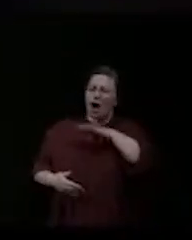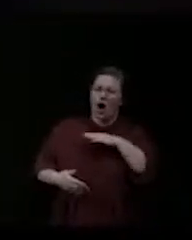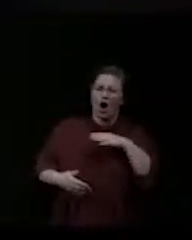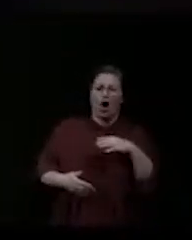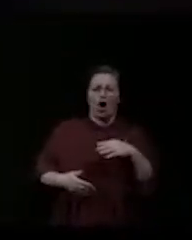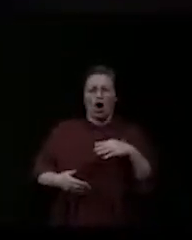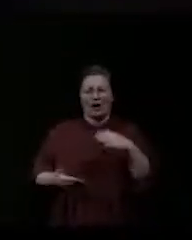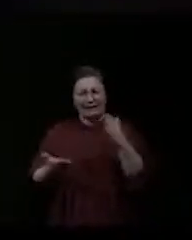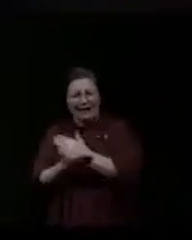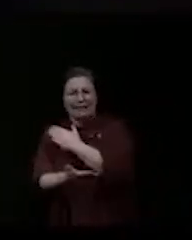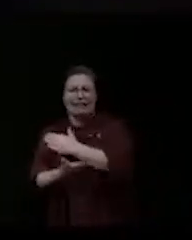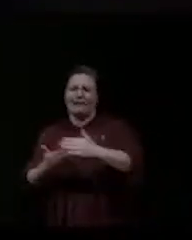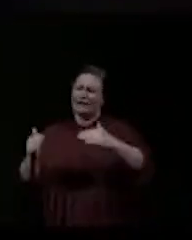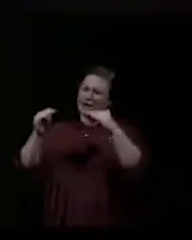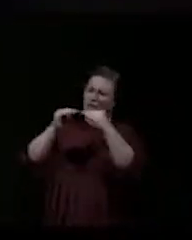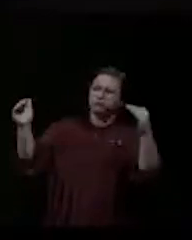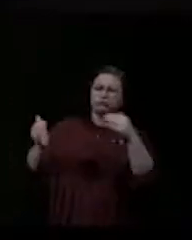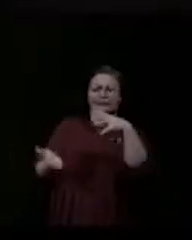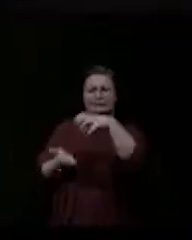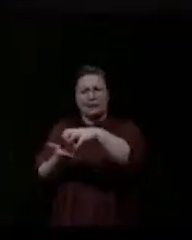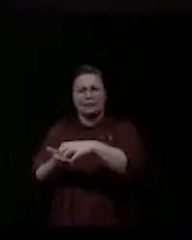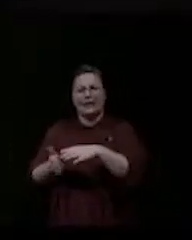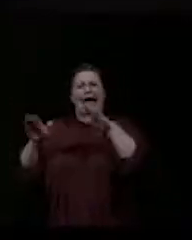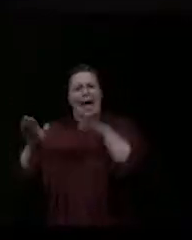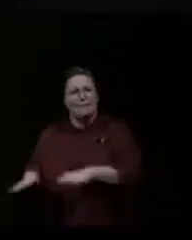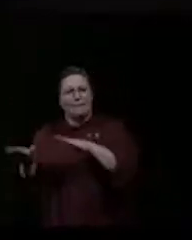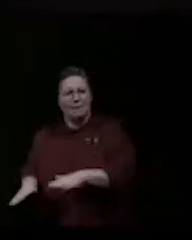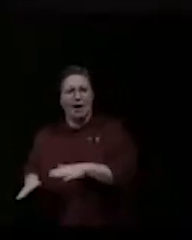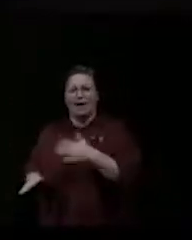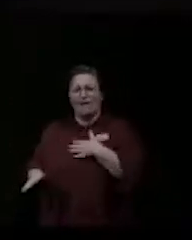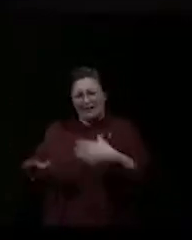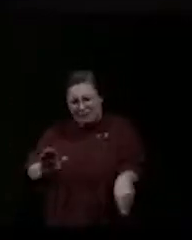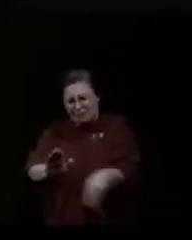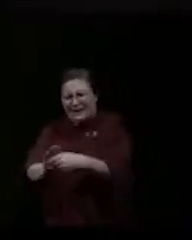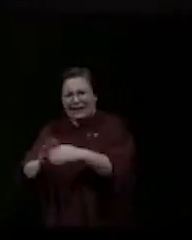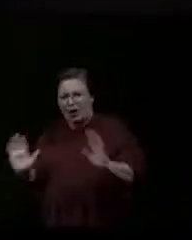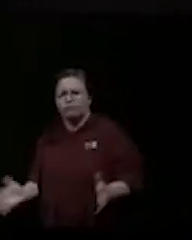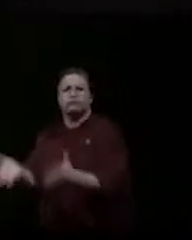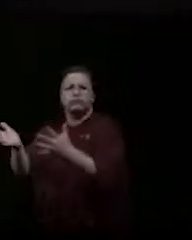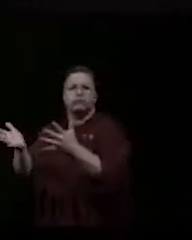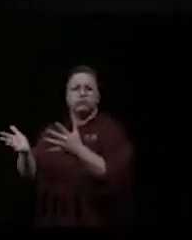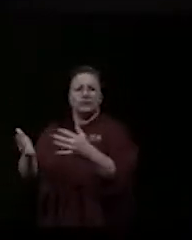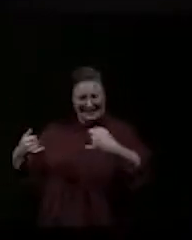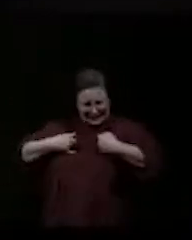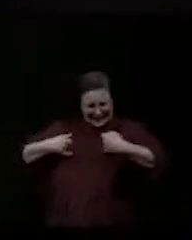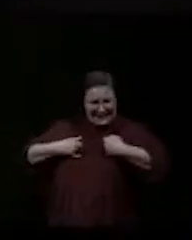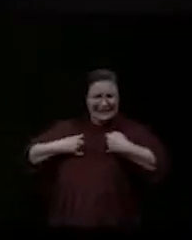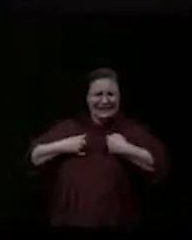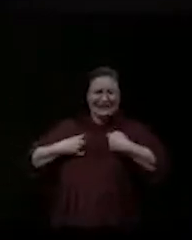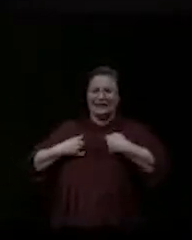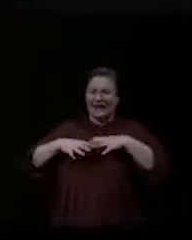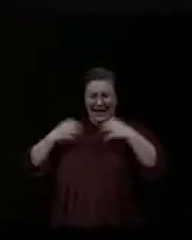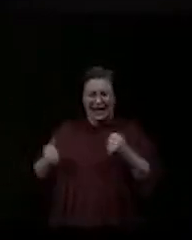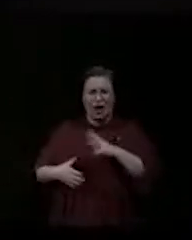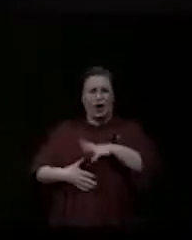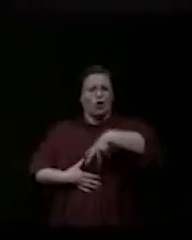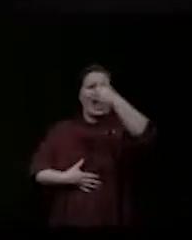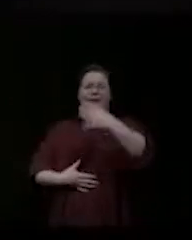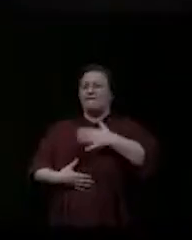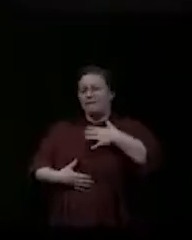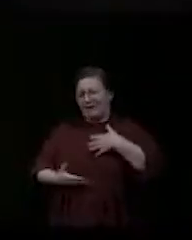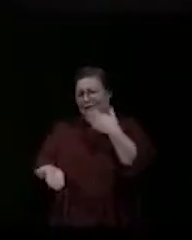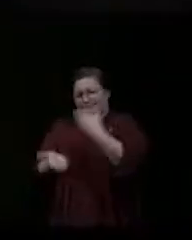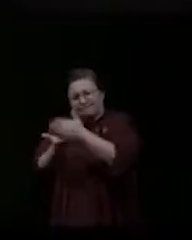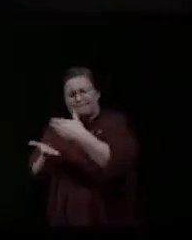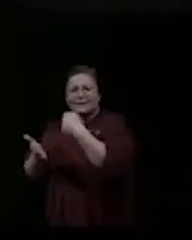in their own countries. They want to contribute to change there. And it's in their blood and their breathing to do human